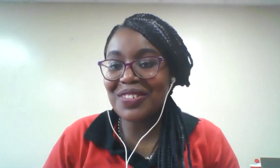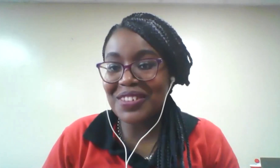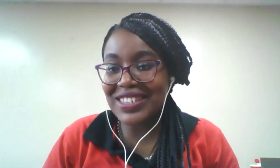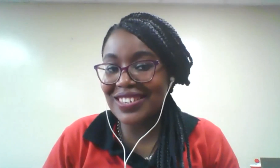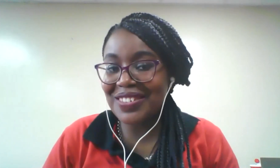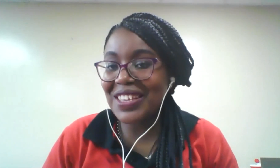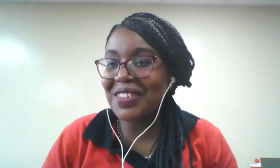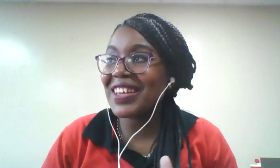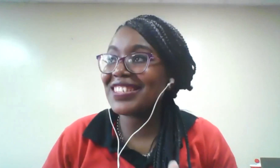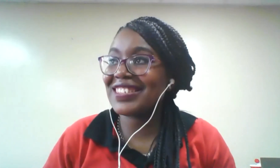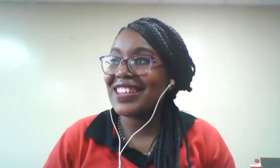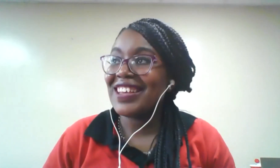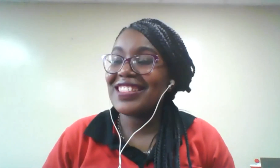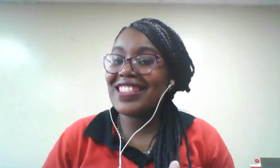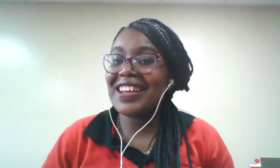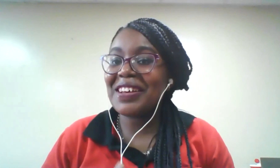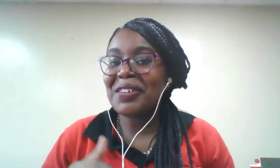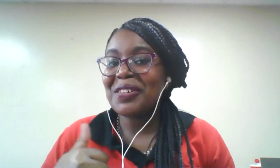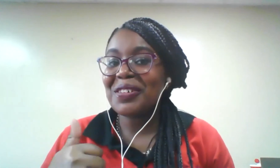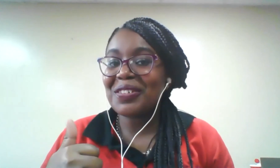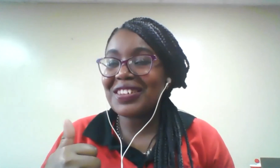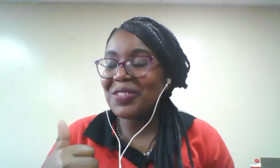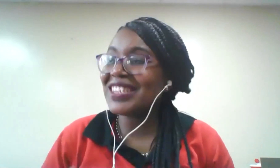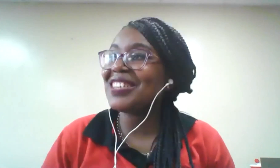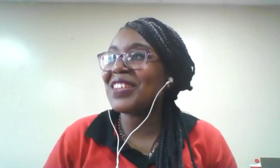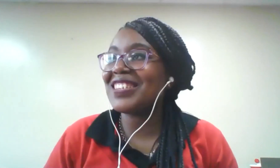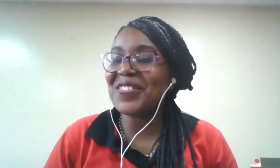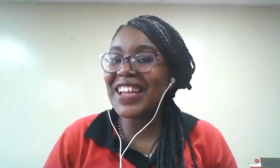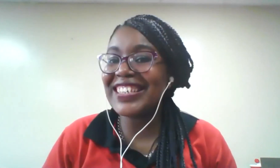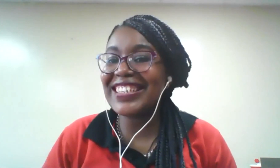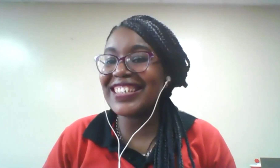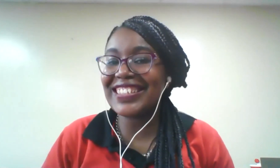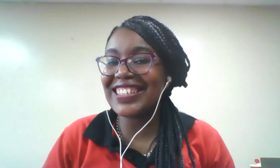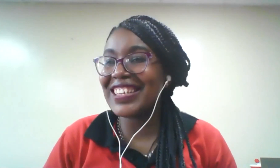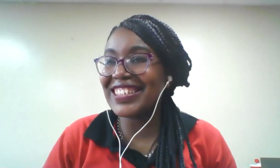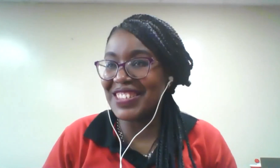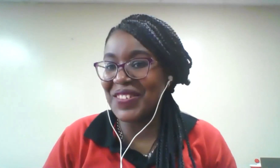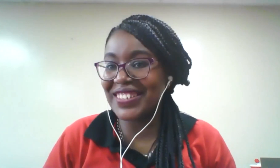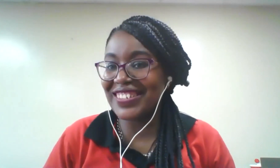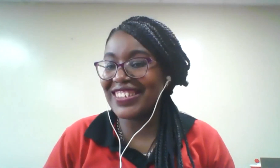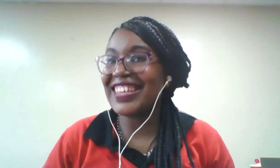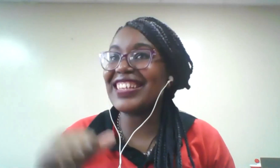us. Asanteni sana. Mercy, over to you.